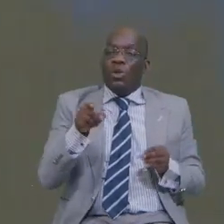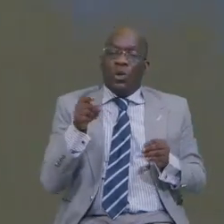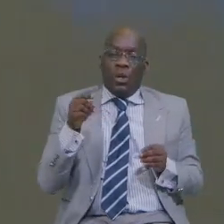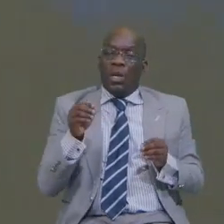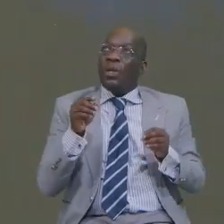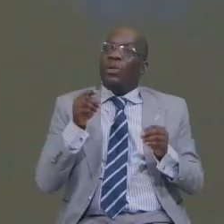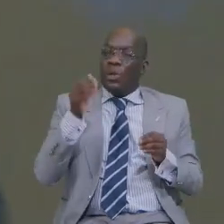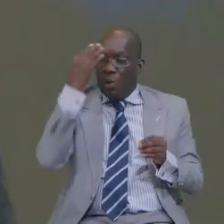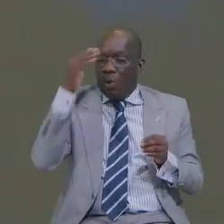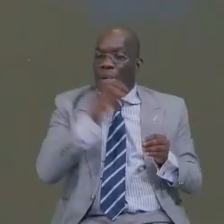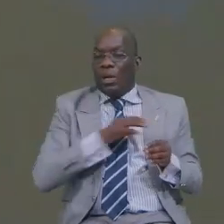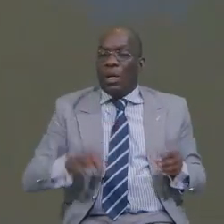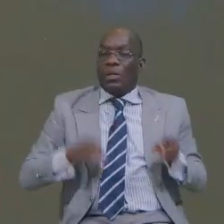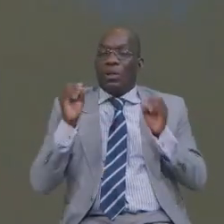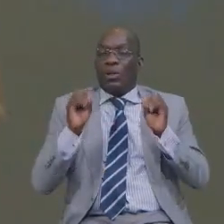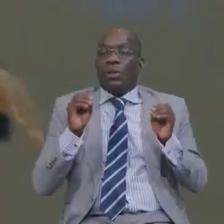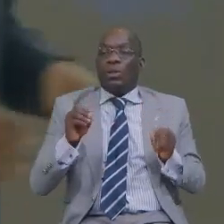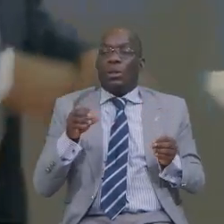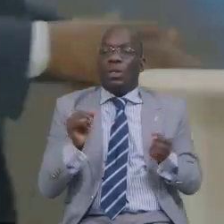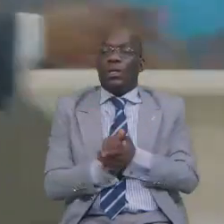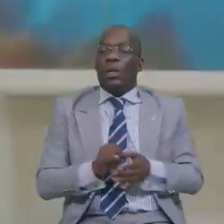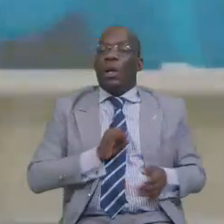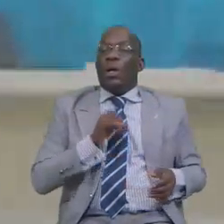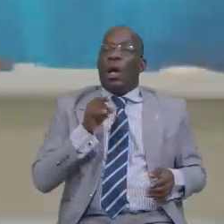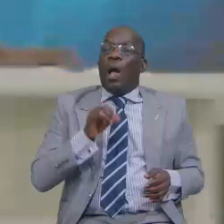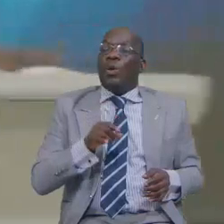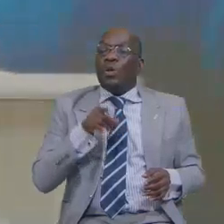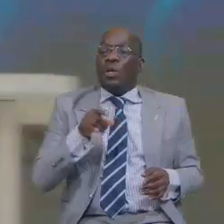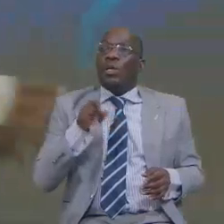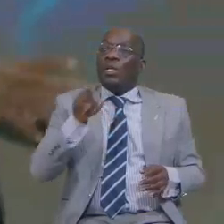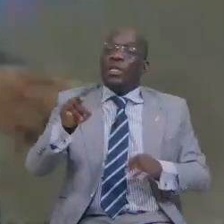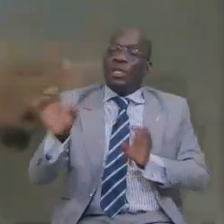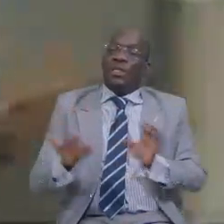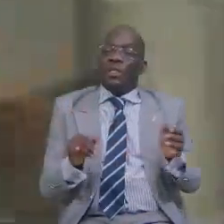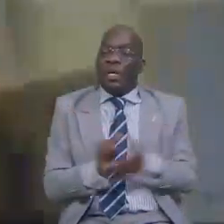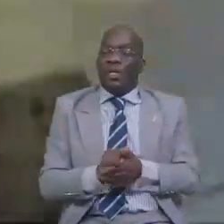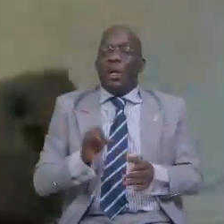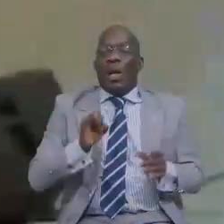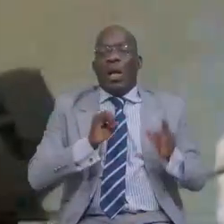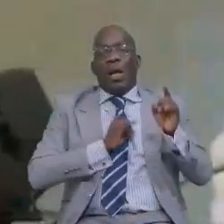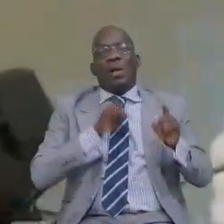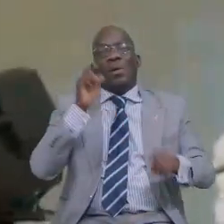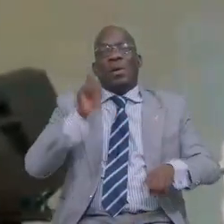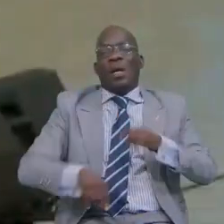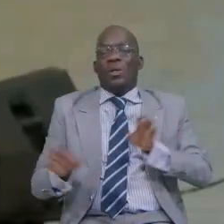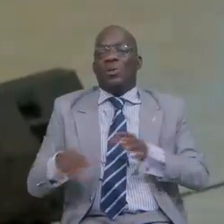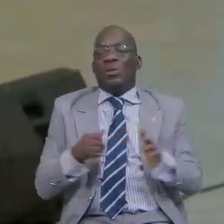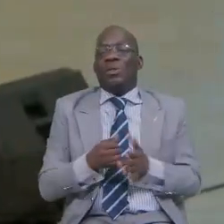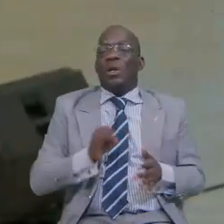his follower, I cannot do that, he effected that, I cannot, I'm just his servant. He